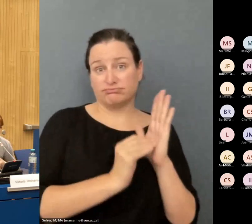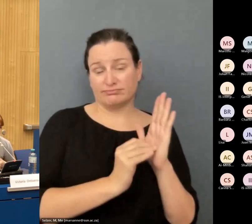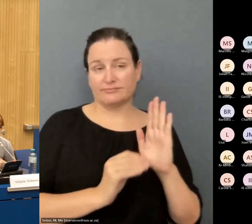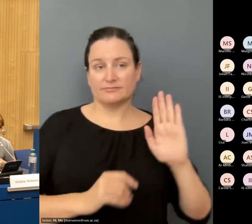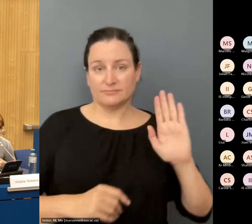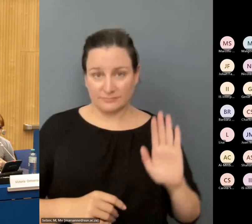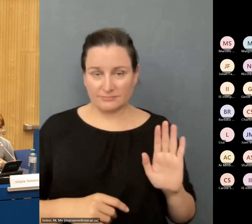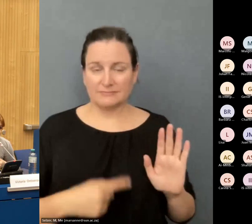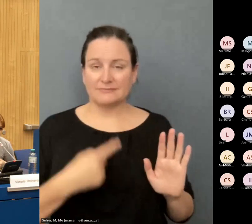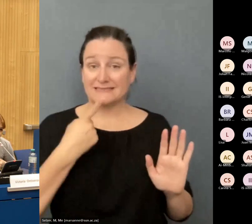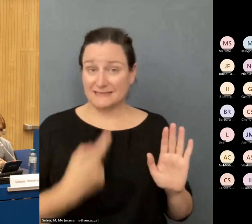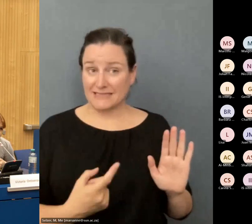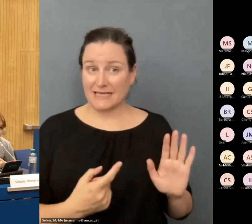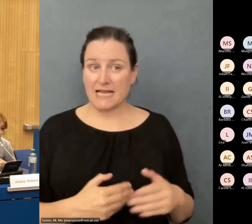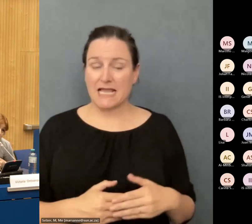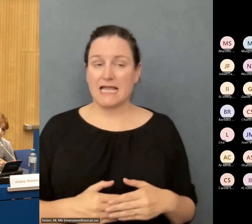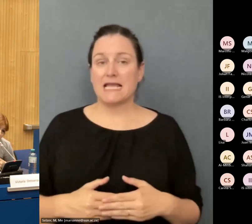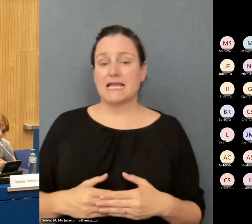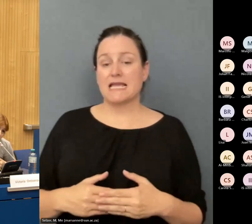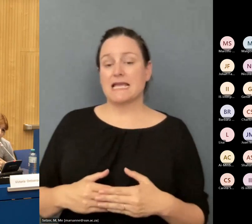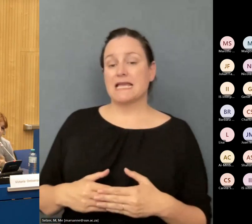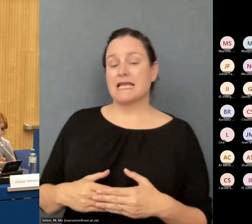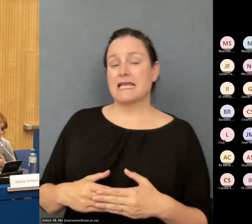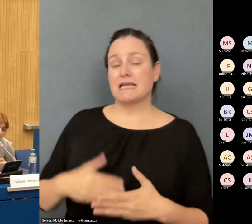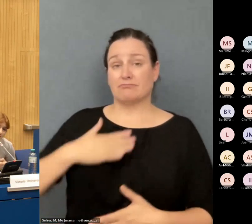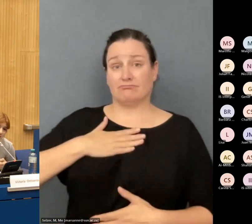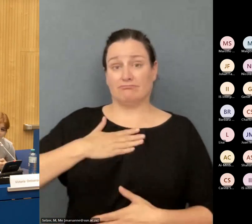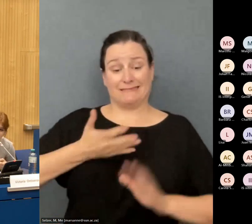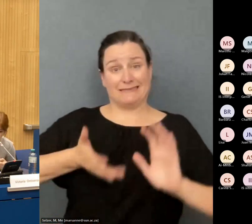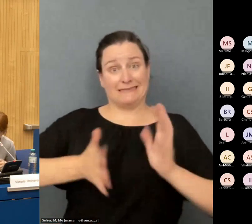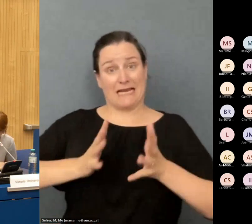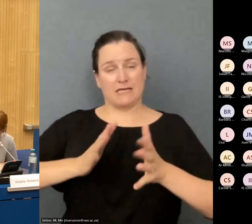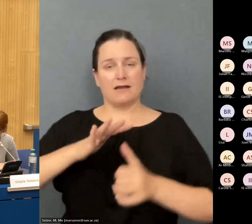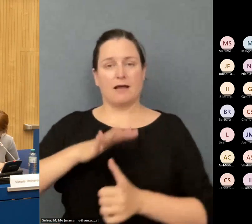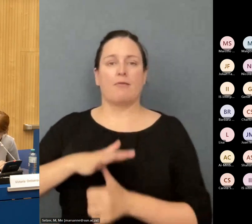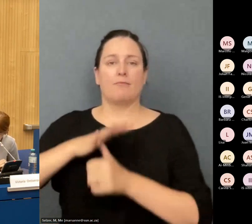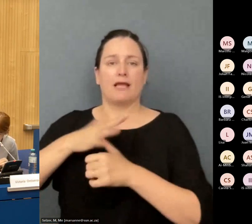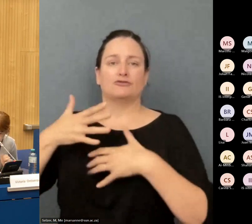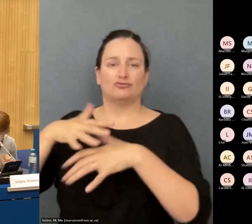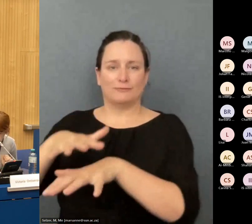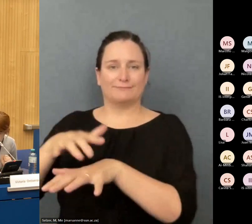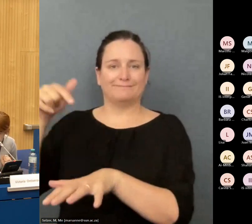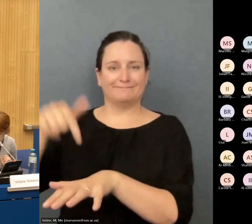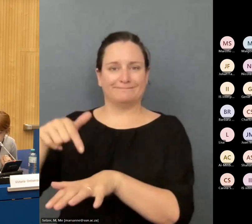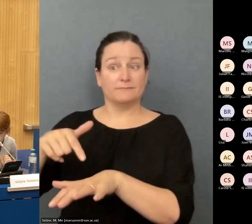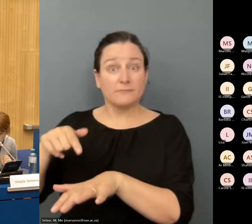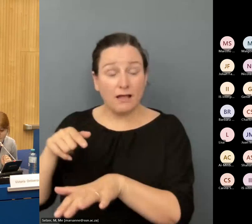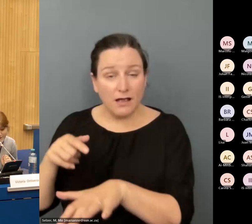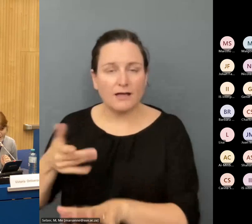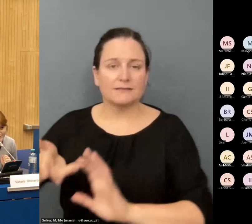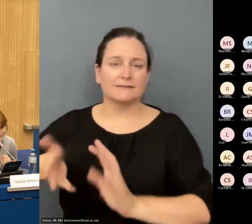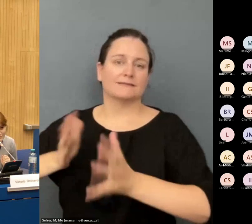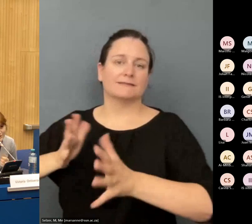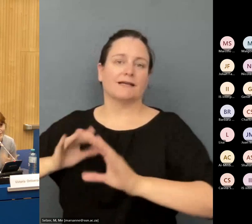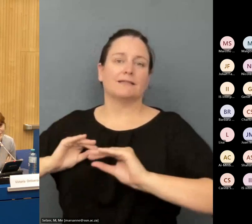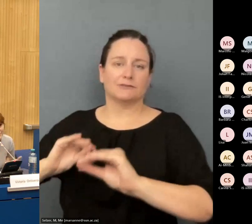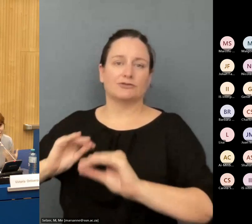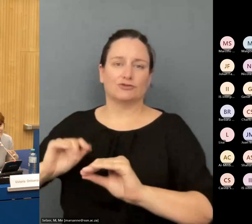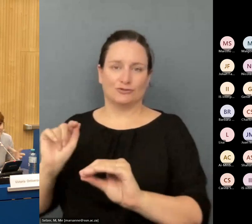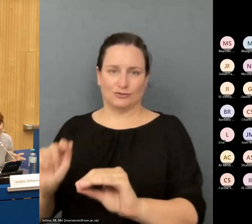the Peruvian sign language in mainstream schools and to recognize the Charles Michel de Lepay